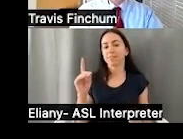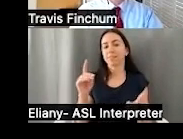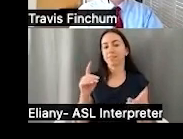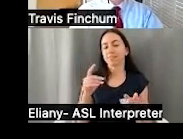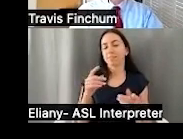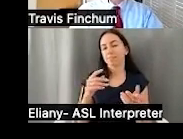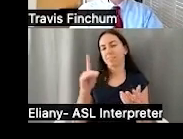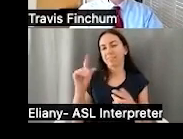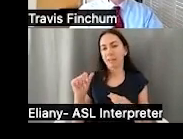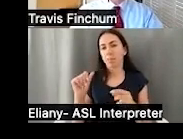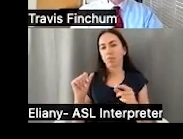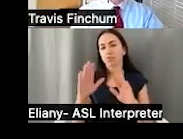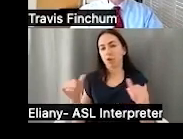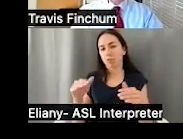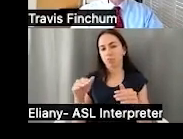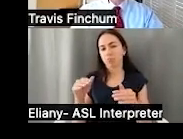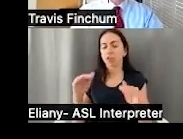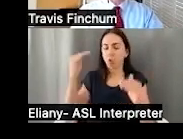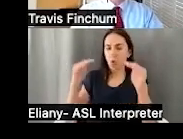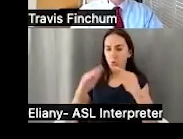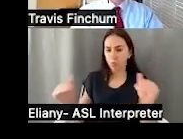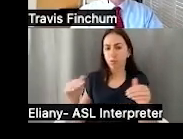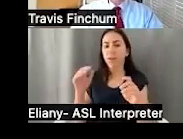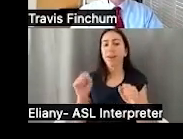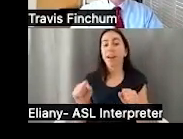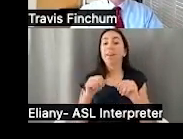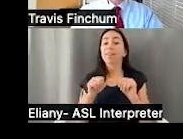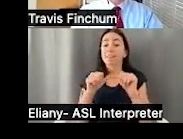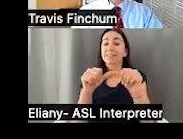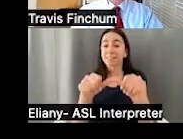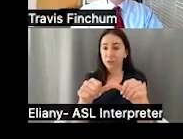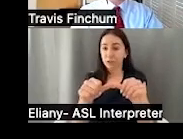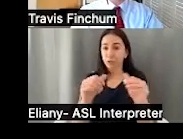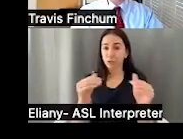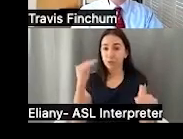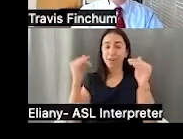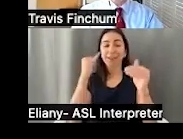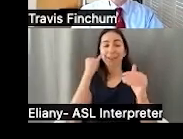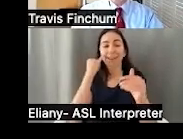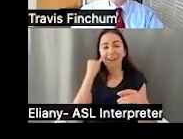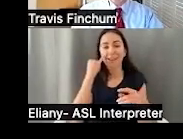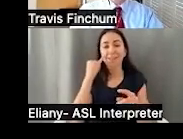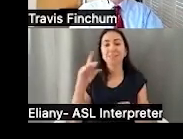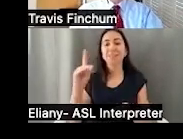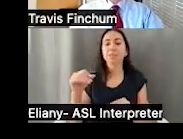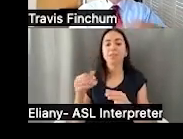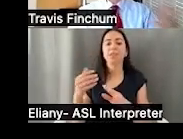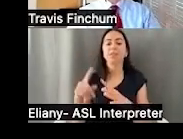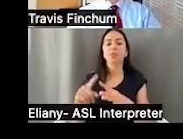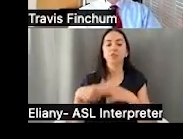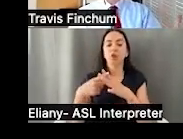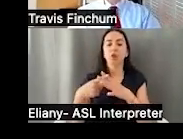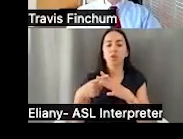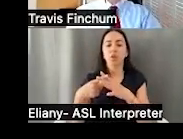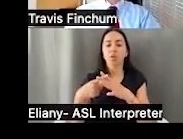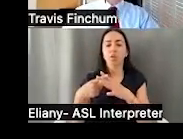can actually continue into adulthood as long as the disability existed prior to age 22 and the child